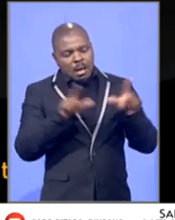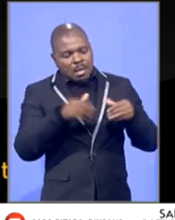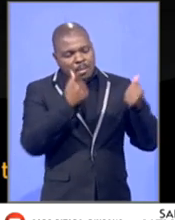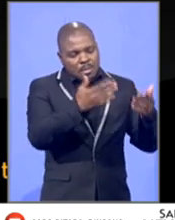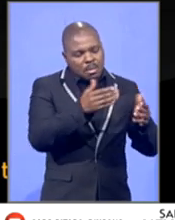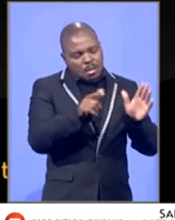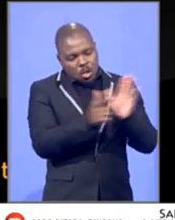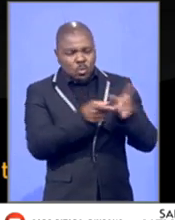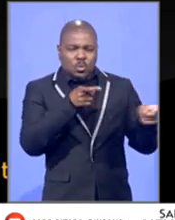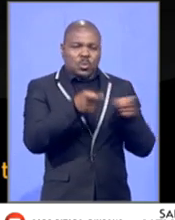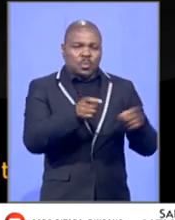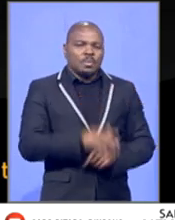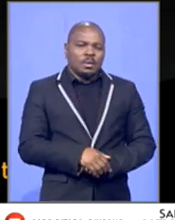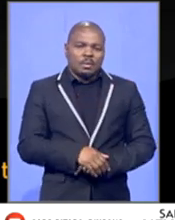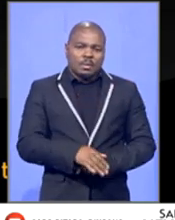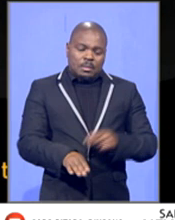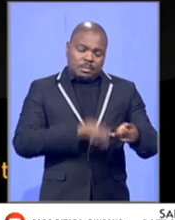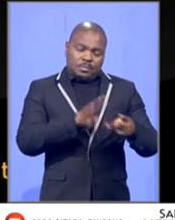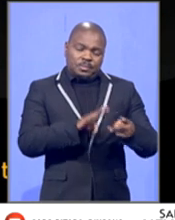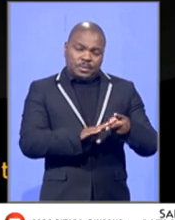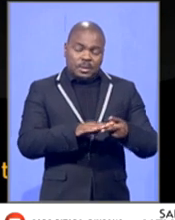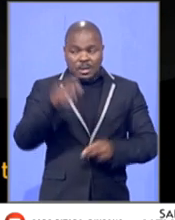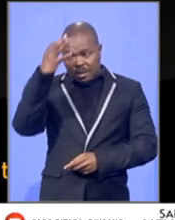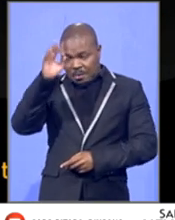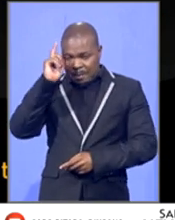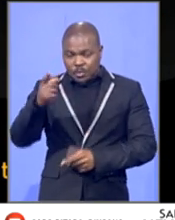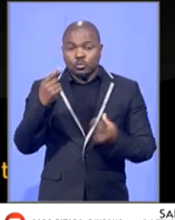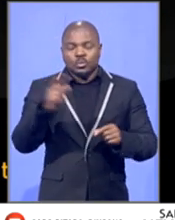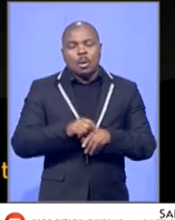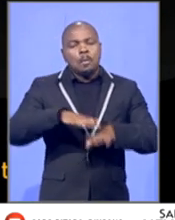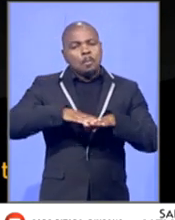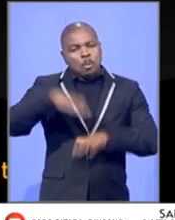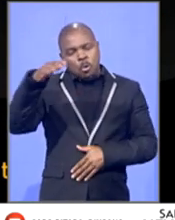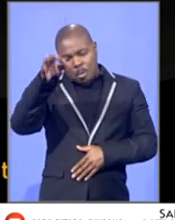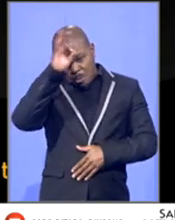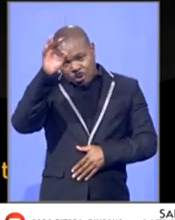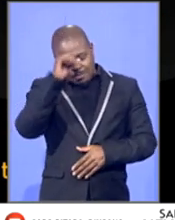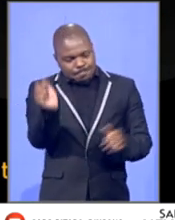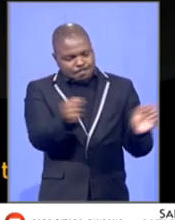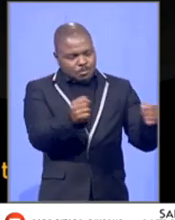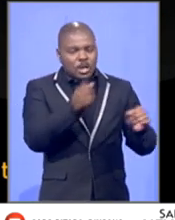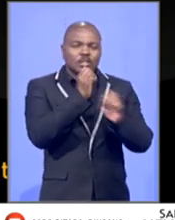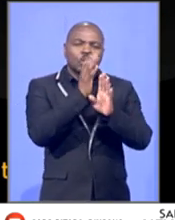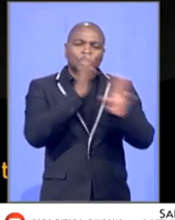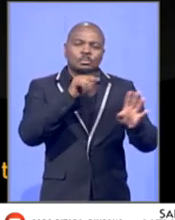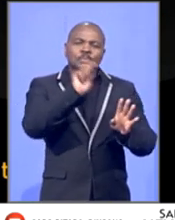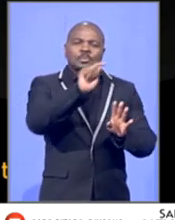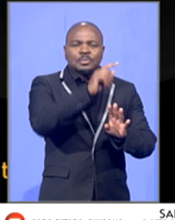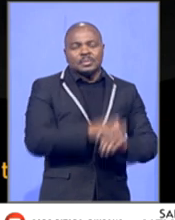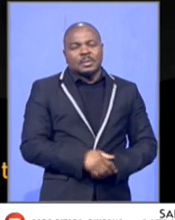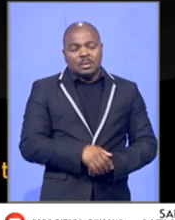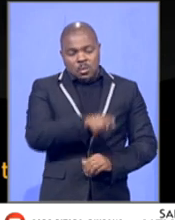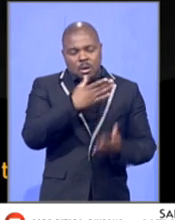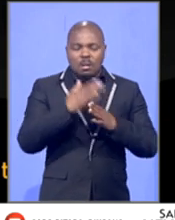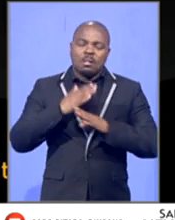tsone. E boele o shebane le taba ya go eketsa maponesa makeišene na ka bophara go tla